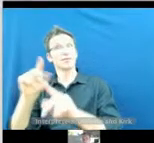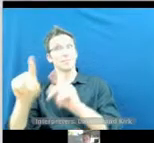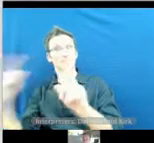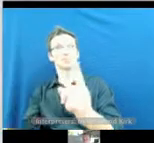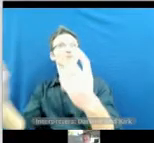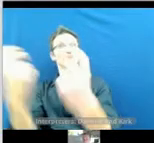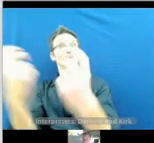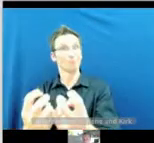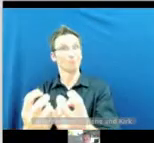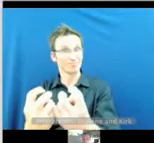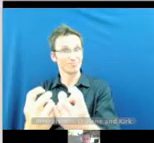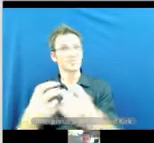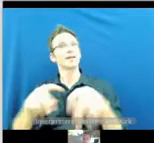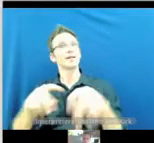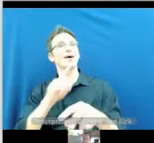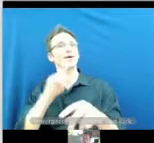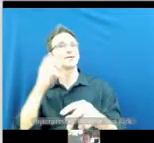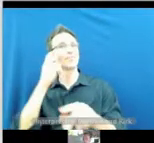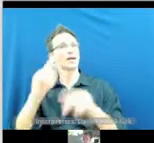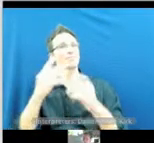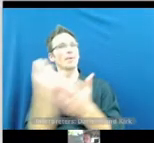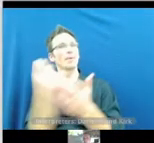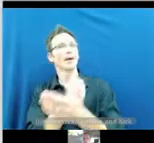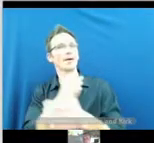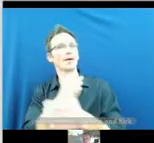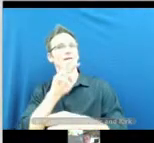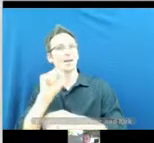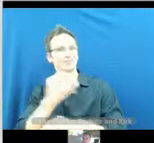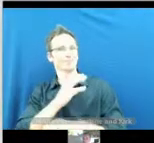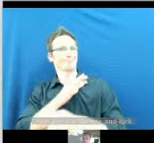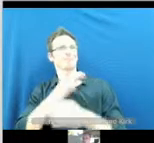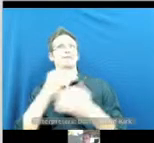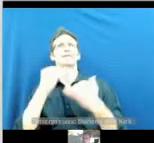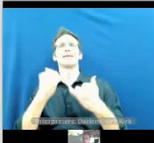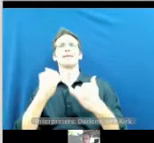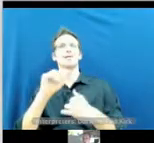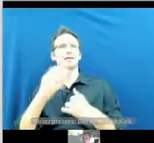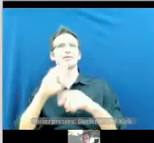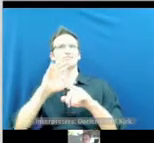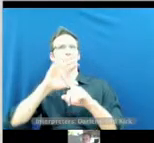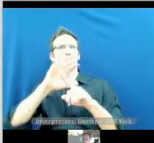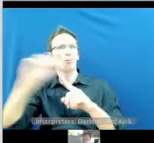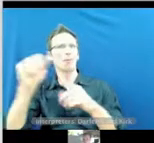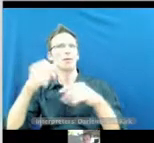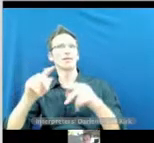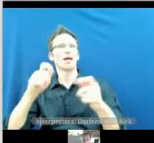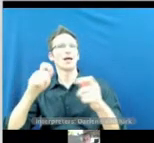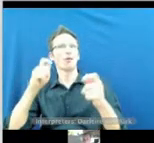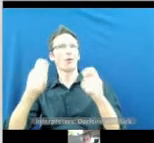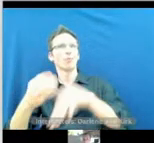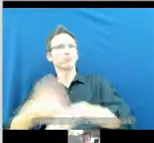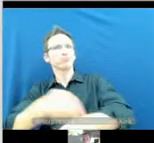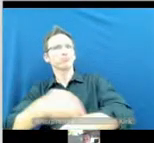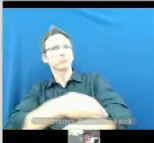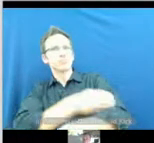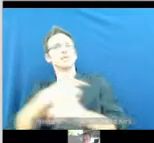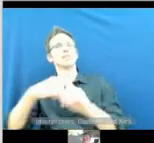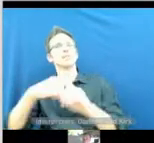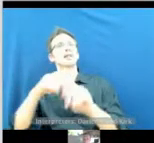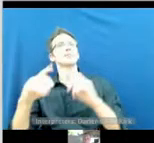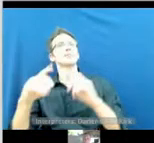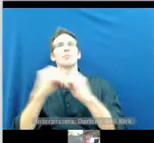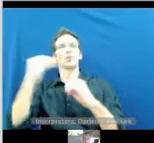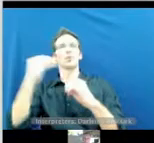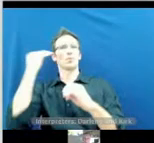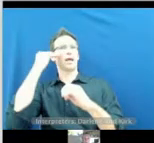over the video. So definitely things are evolving, things are changing. I think there's much more awareness going on, particularly with video. And